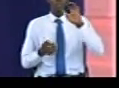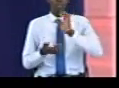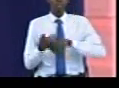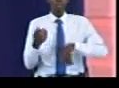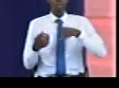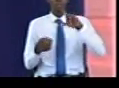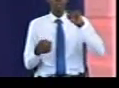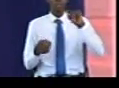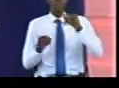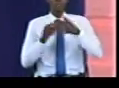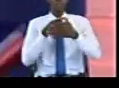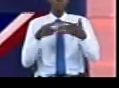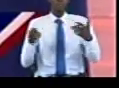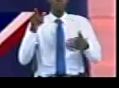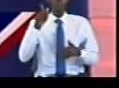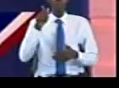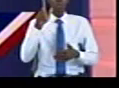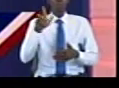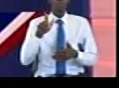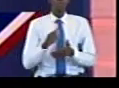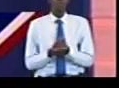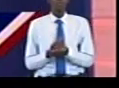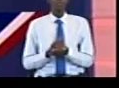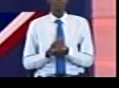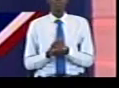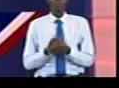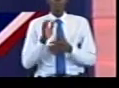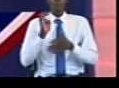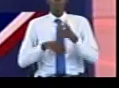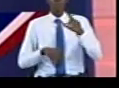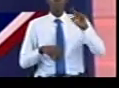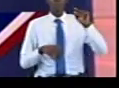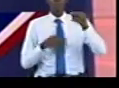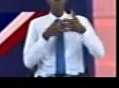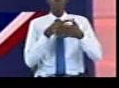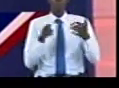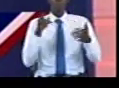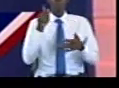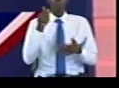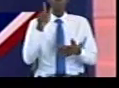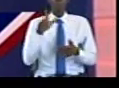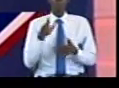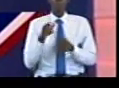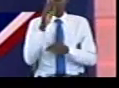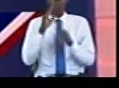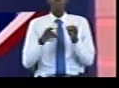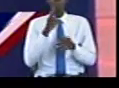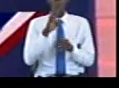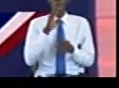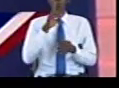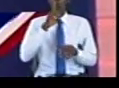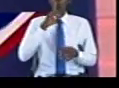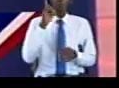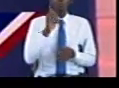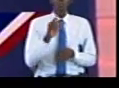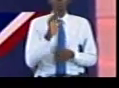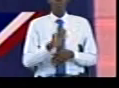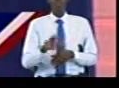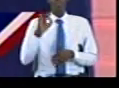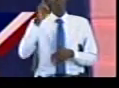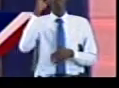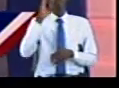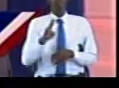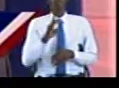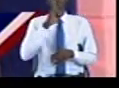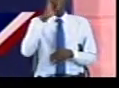23. Leviticus chapter 20. And we're looking at verse 23. If you're a real child of God, if you are really born again, your